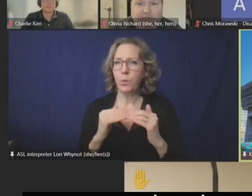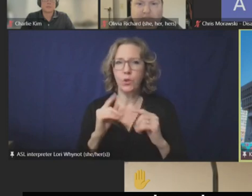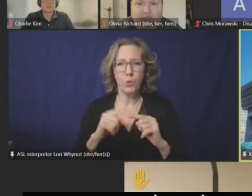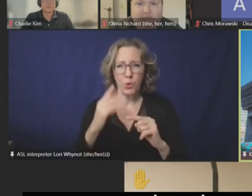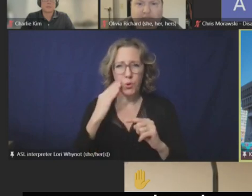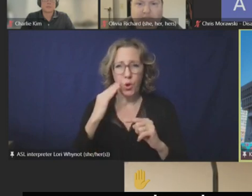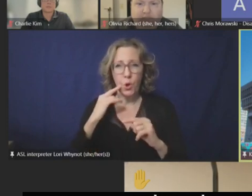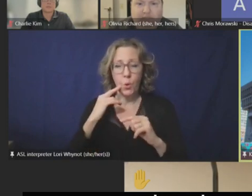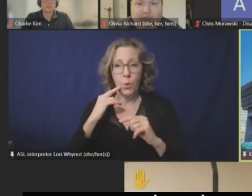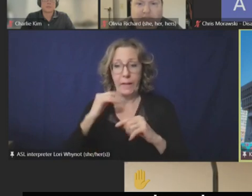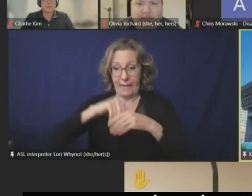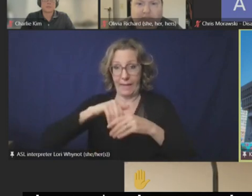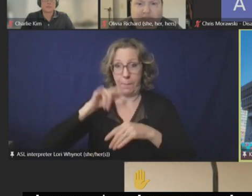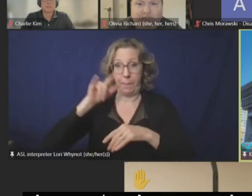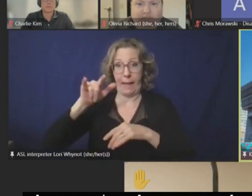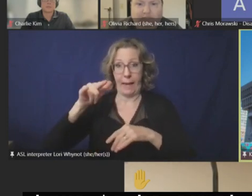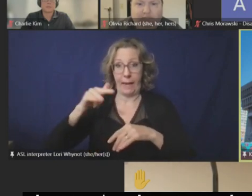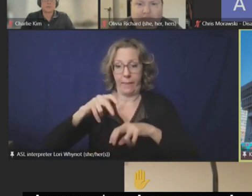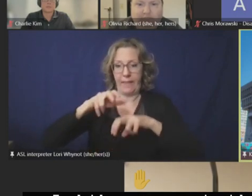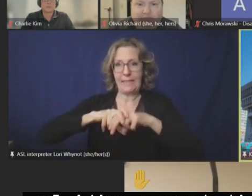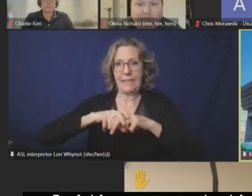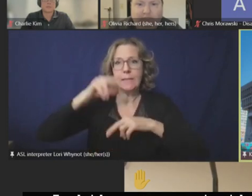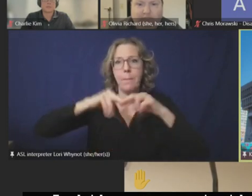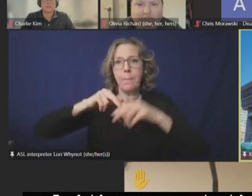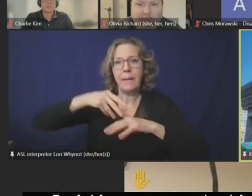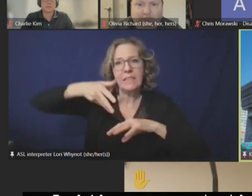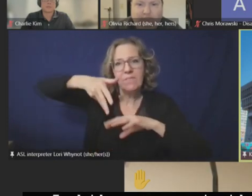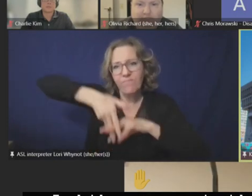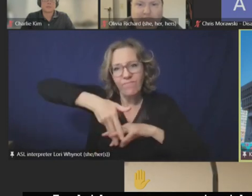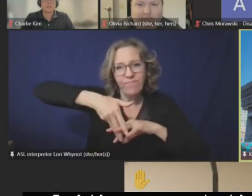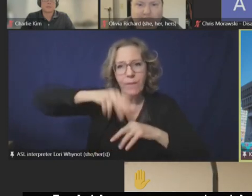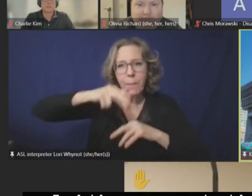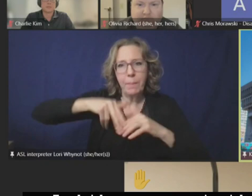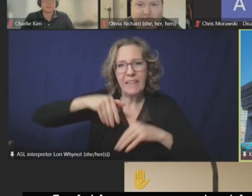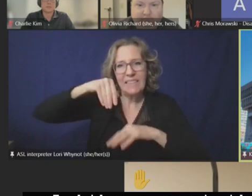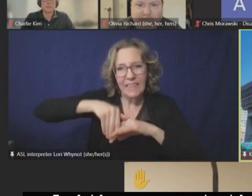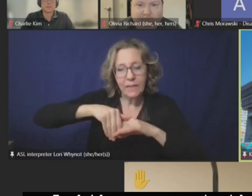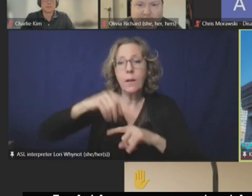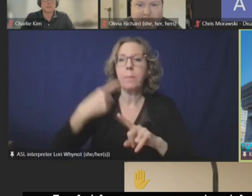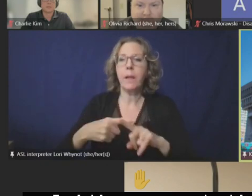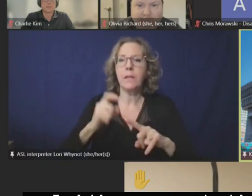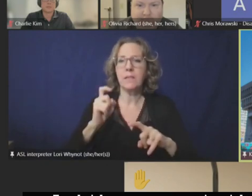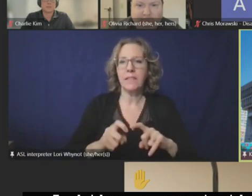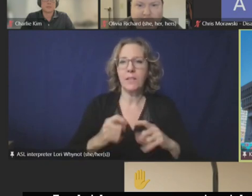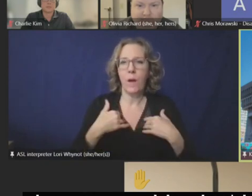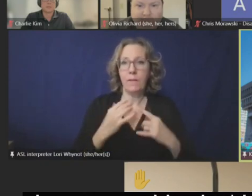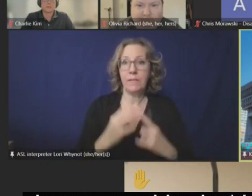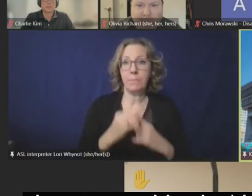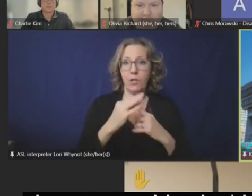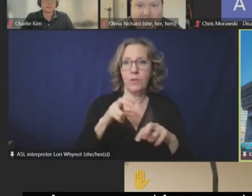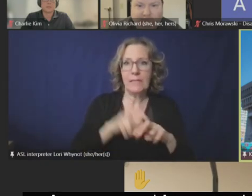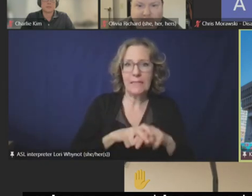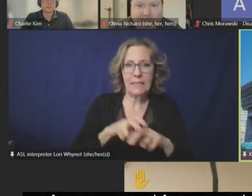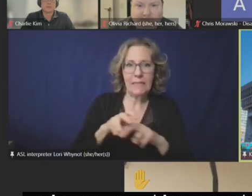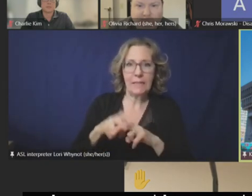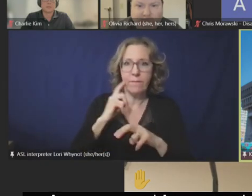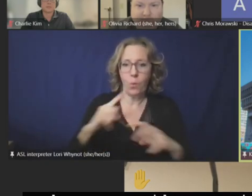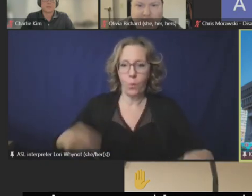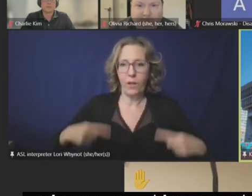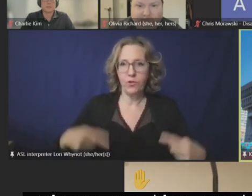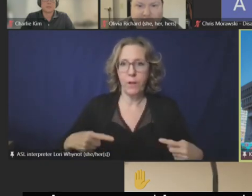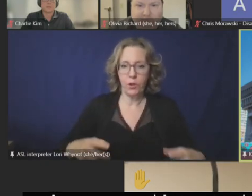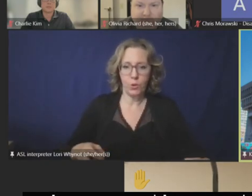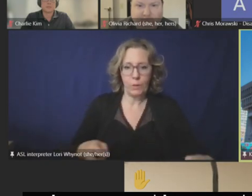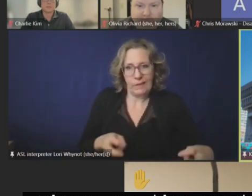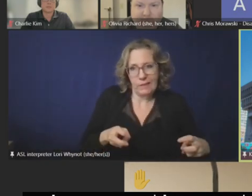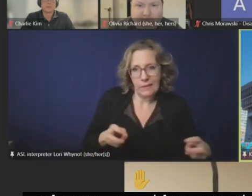with the seatbelt. So, and then you also have to have space for it. So there are a lot of complexities, but there's also a lot of will to